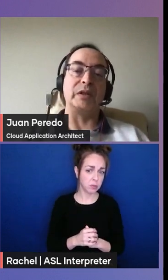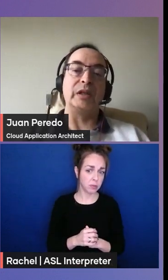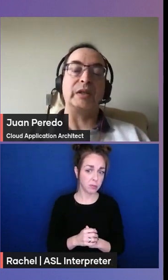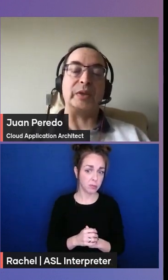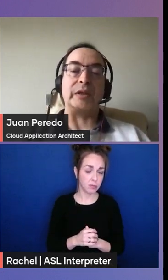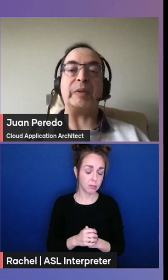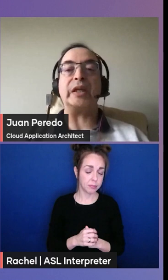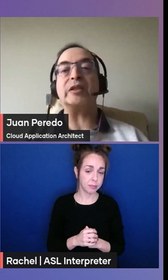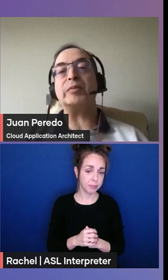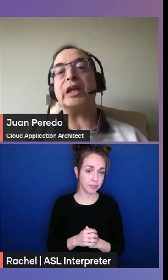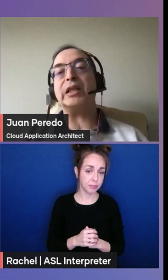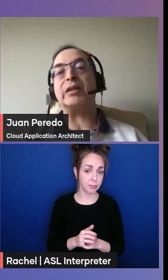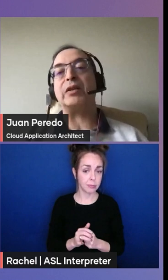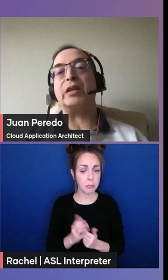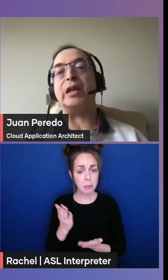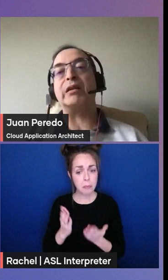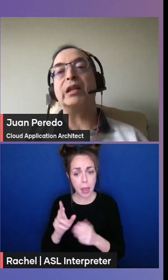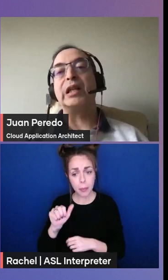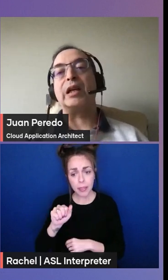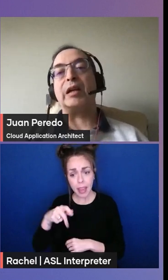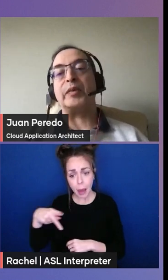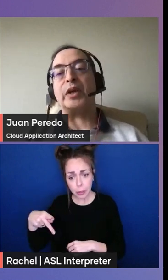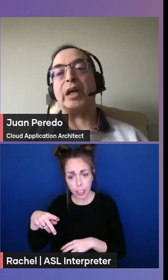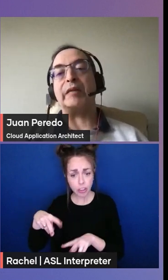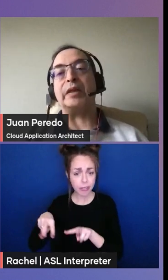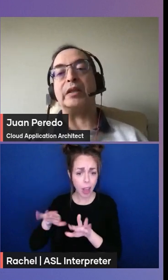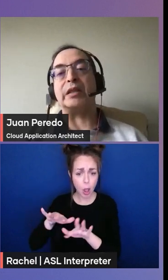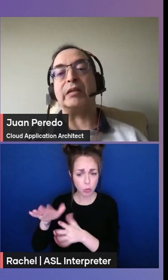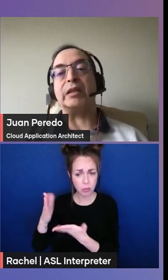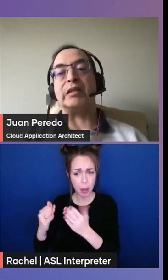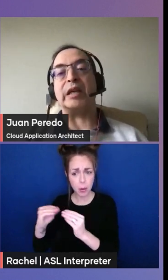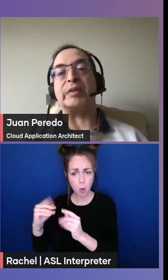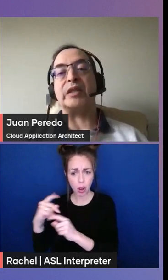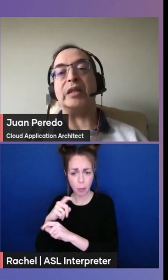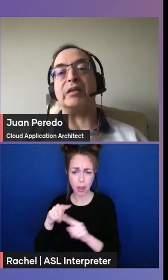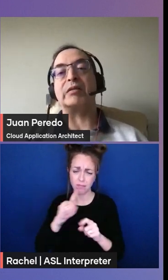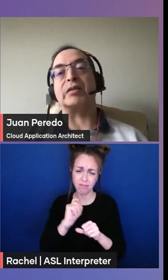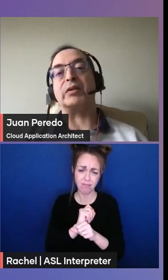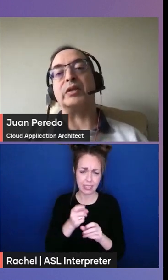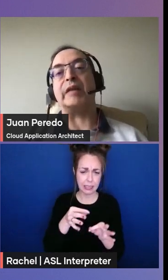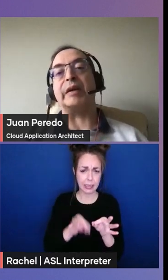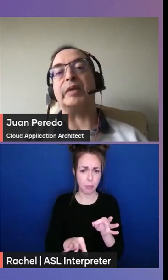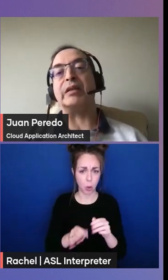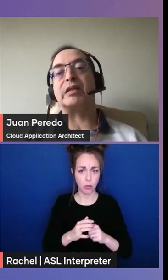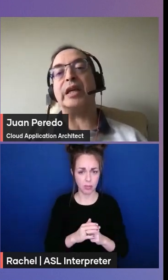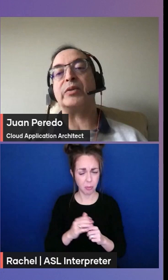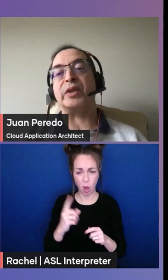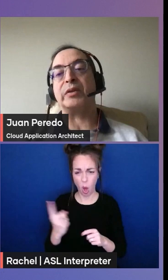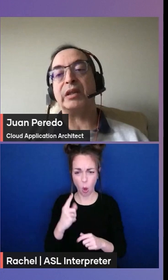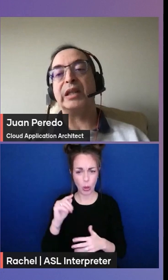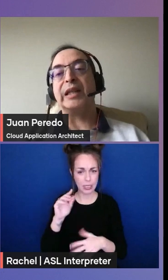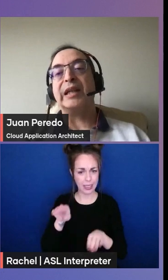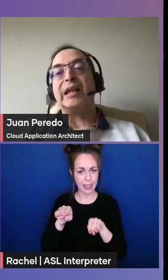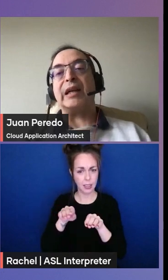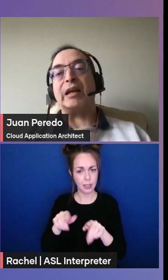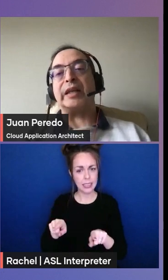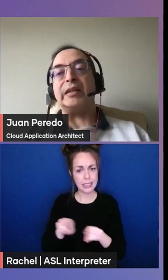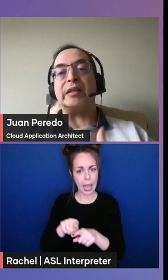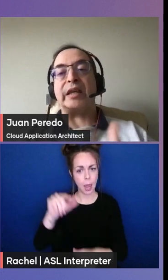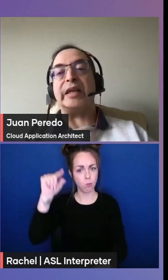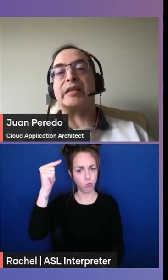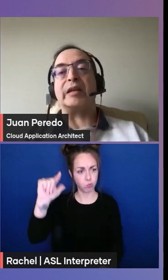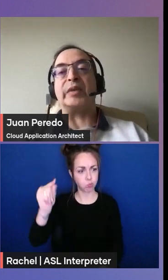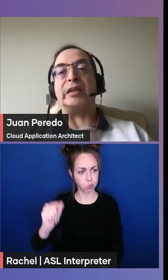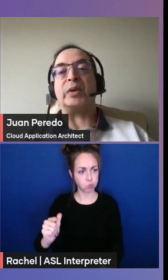with your application. But at the end of the day, you have the same stages. So you have a build stage where you're in